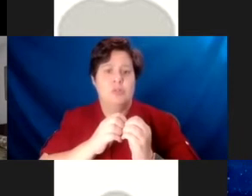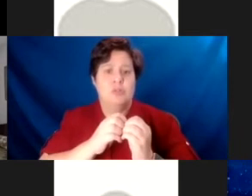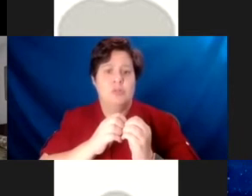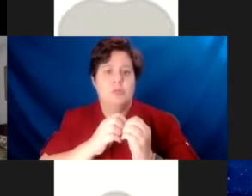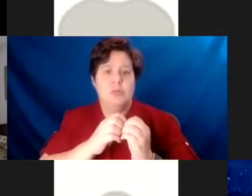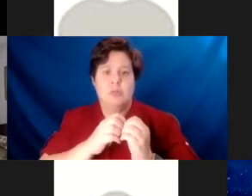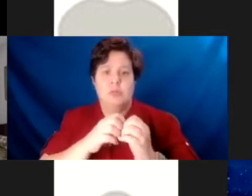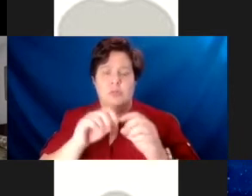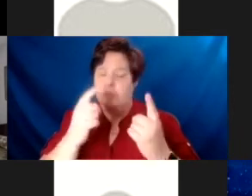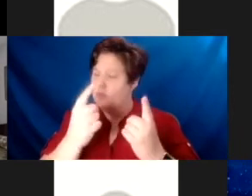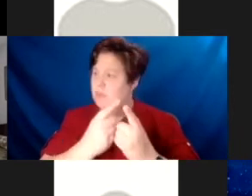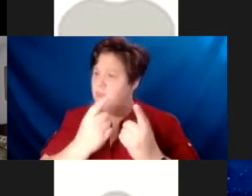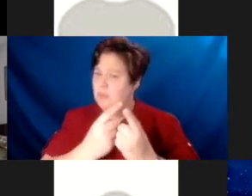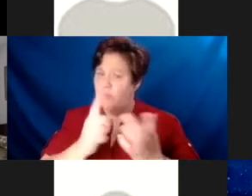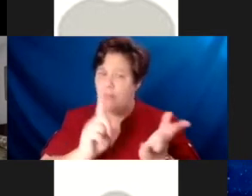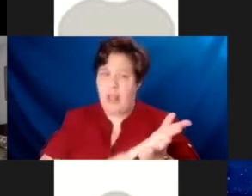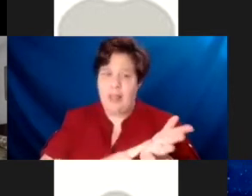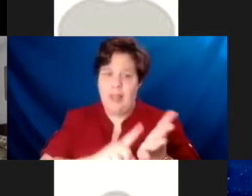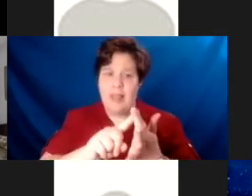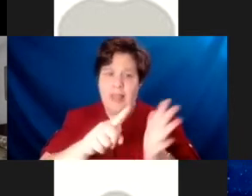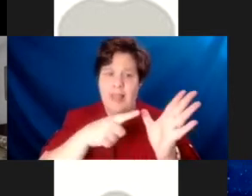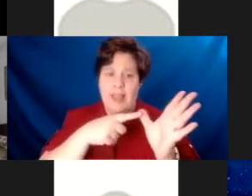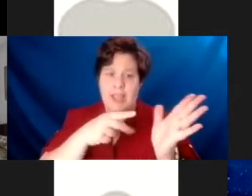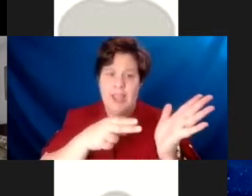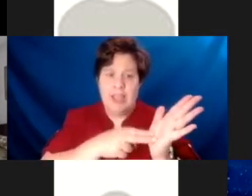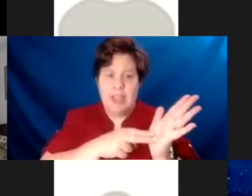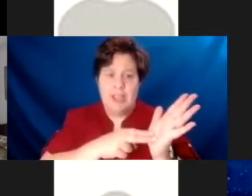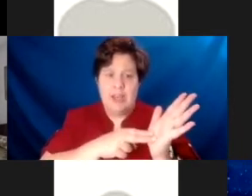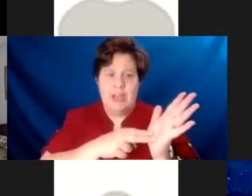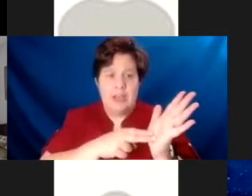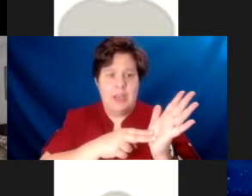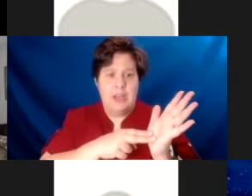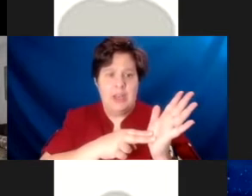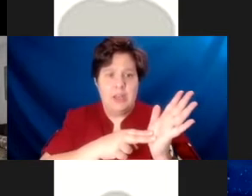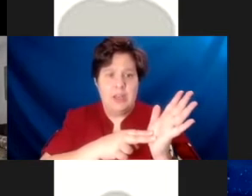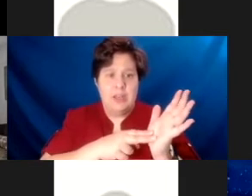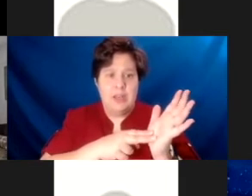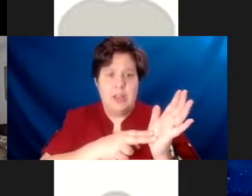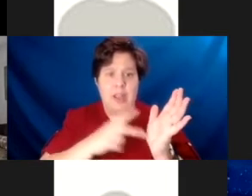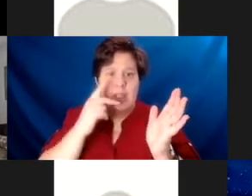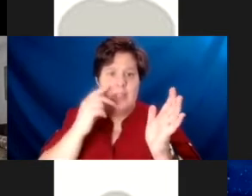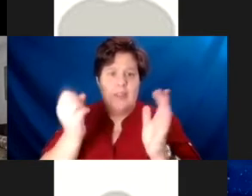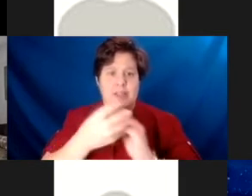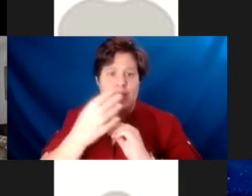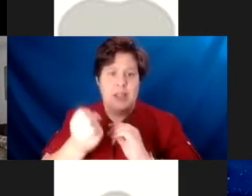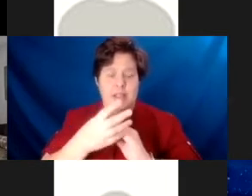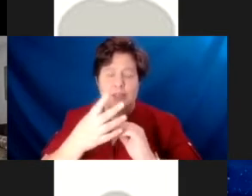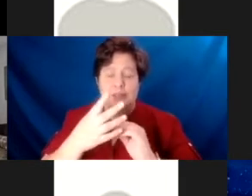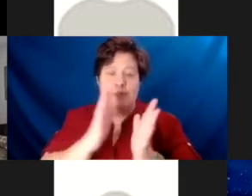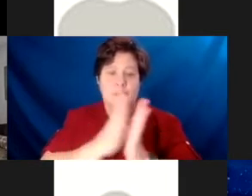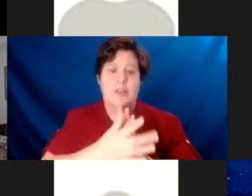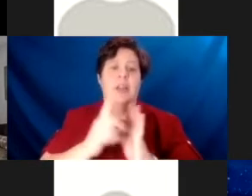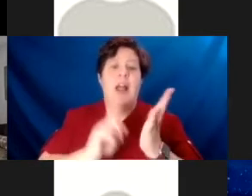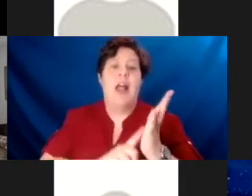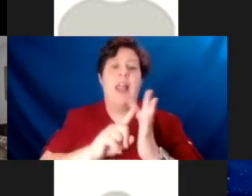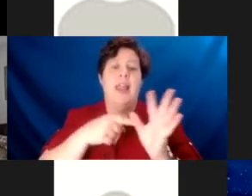something with the acronym LEAN. Yes. So I think the slides might have been going awry at that moment. So that's these